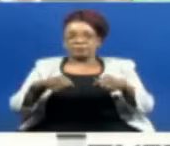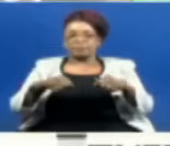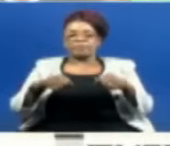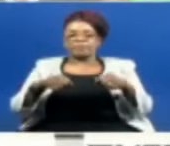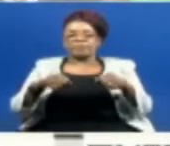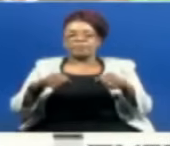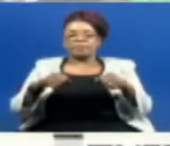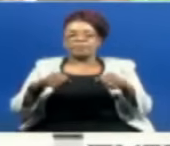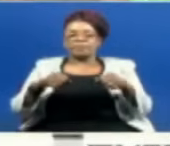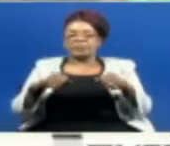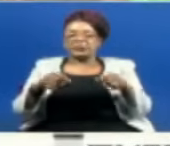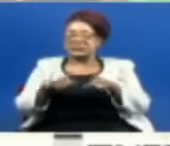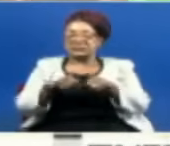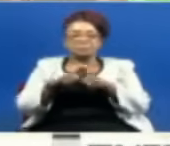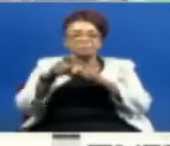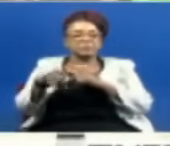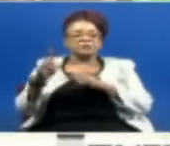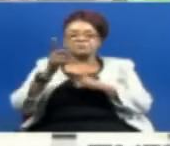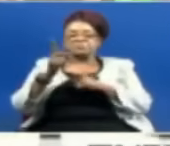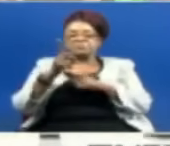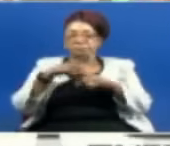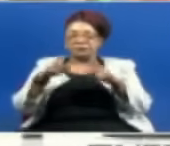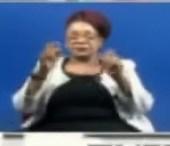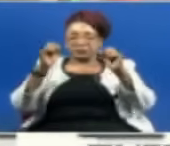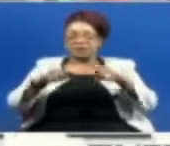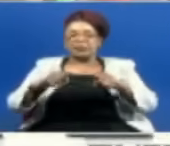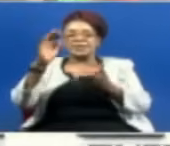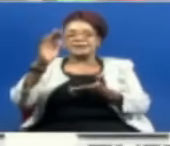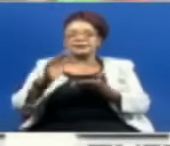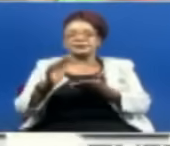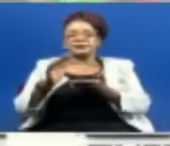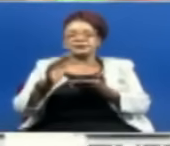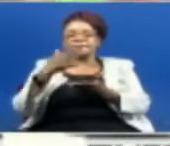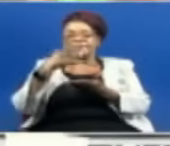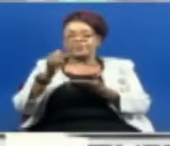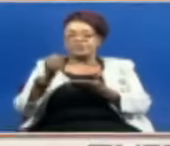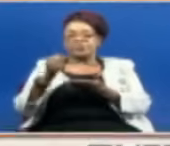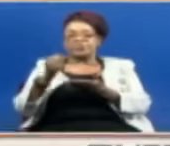basically like this, but it will cost us a bit lesser, for around 500,000.